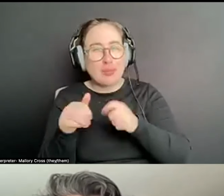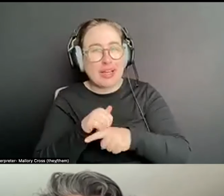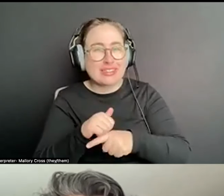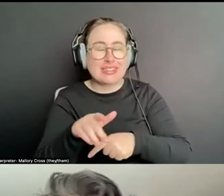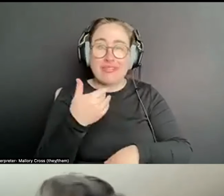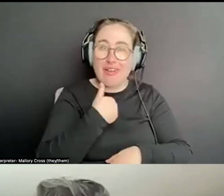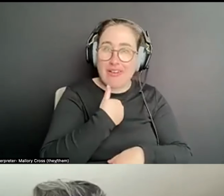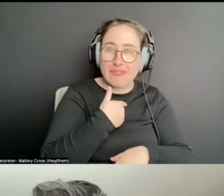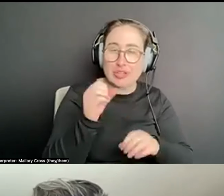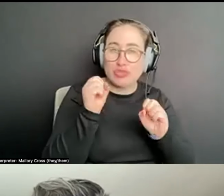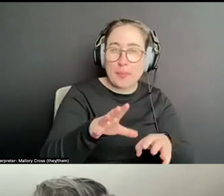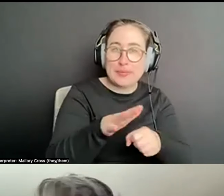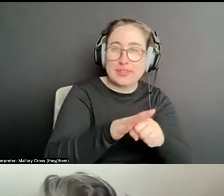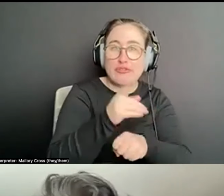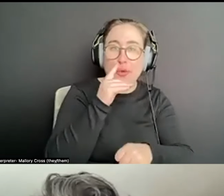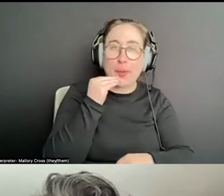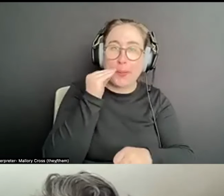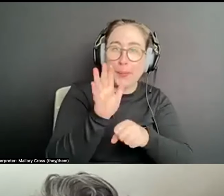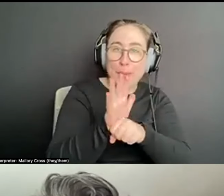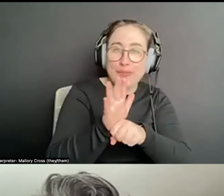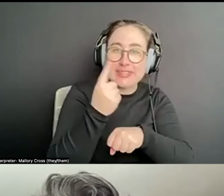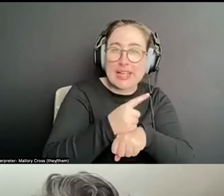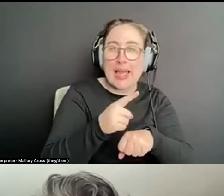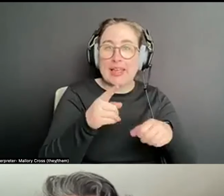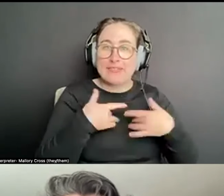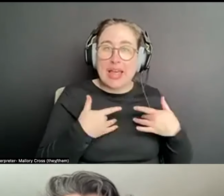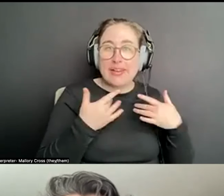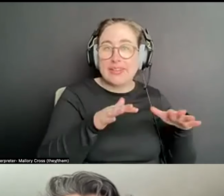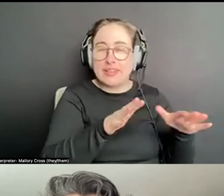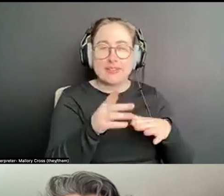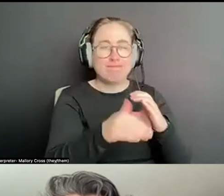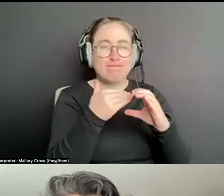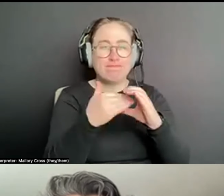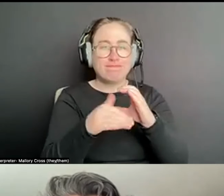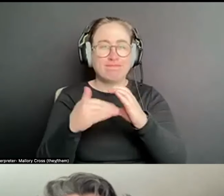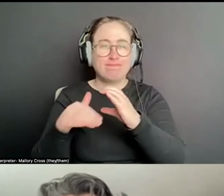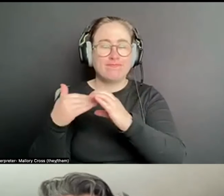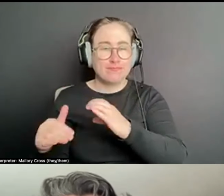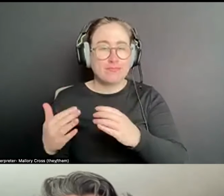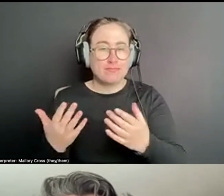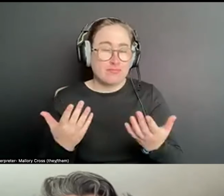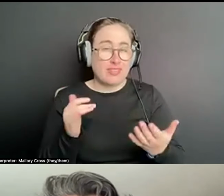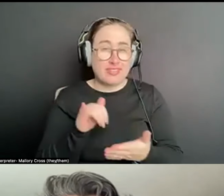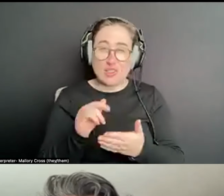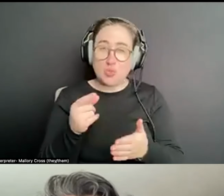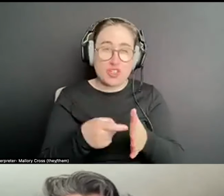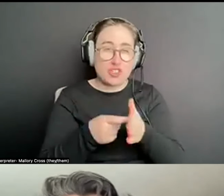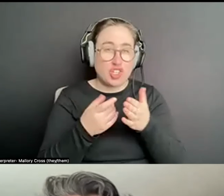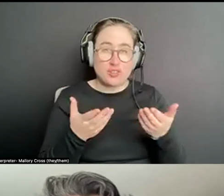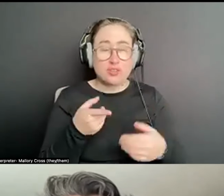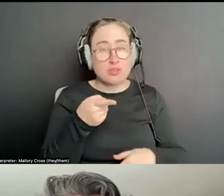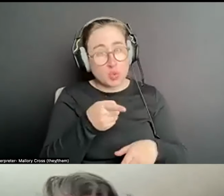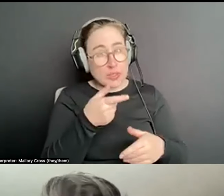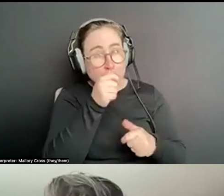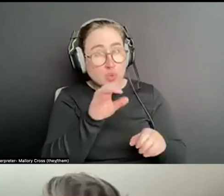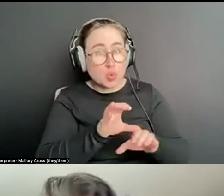for our home movie day event. And all it took was just like reaching out to them and saying like, hey, are you interested in doing something like this? Maybe it hadn't